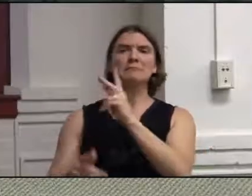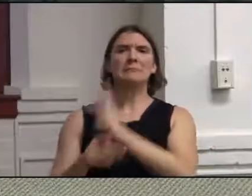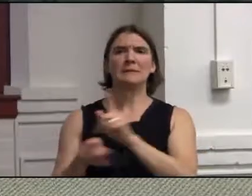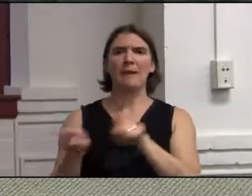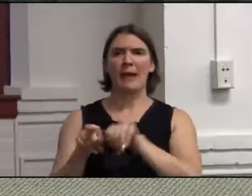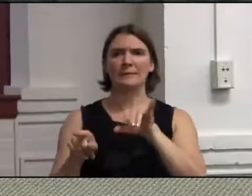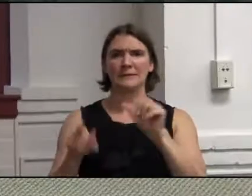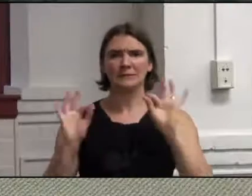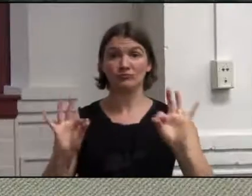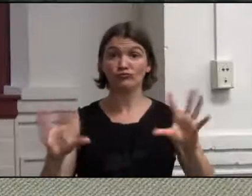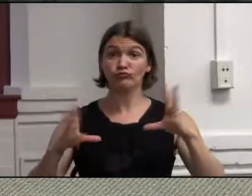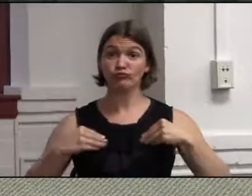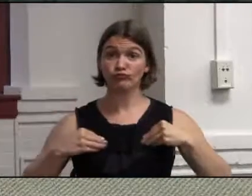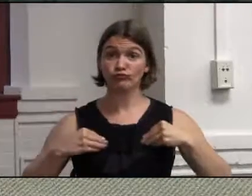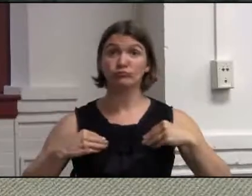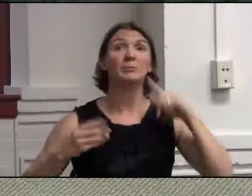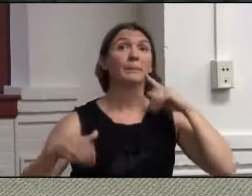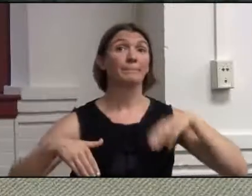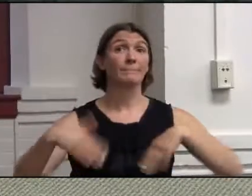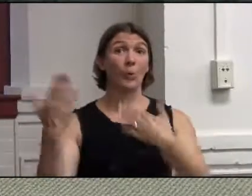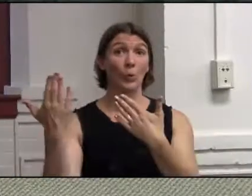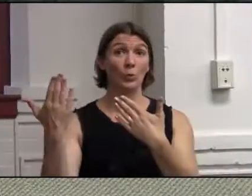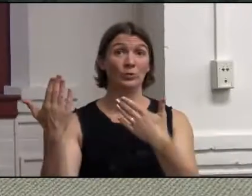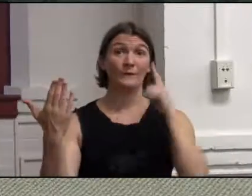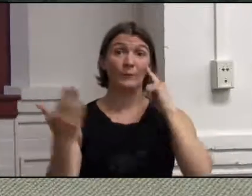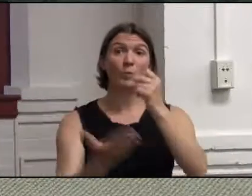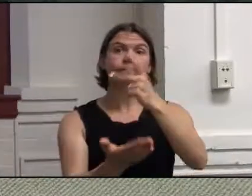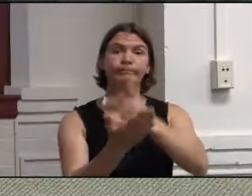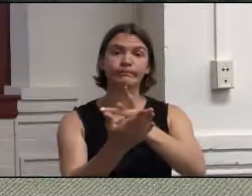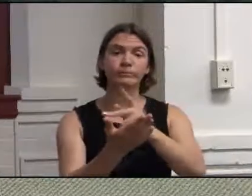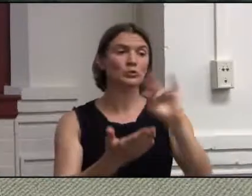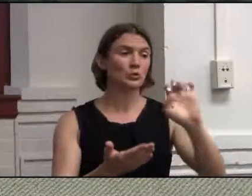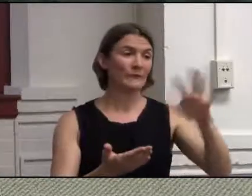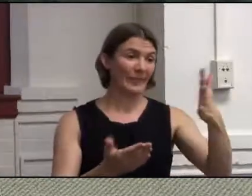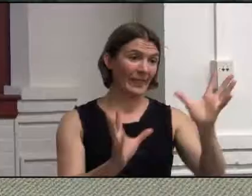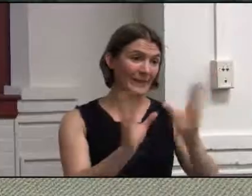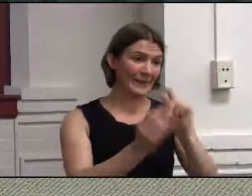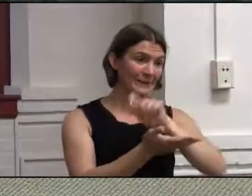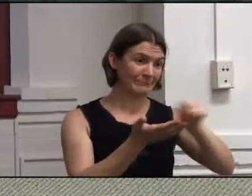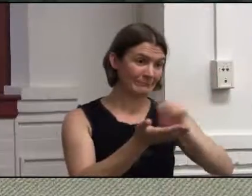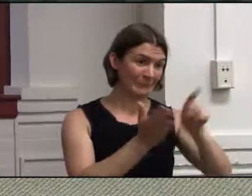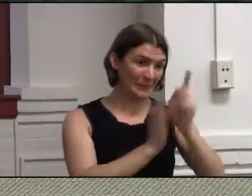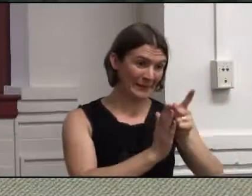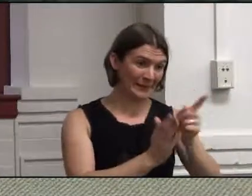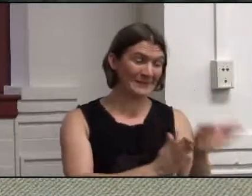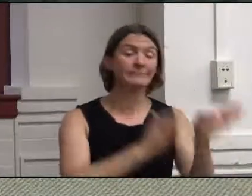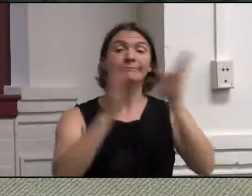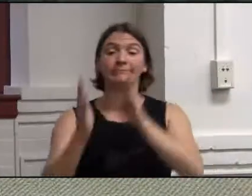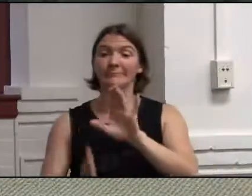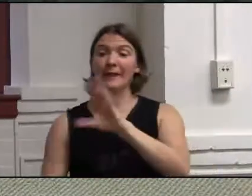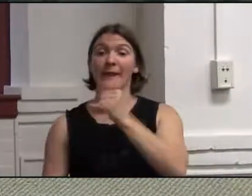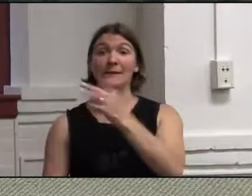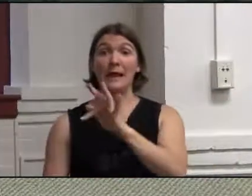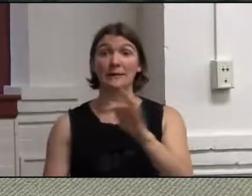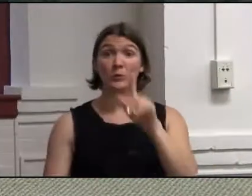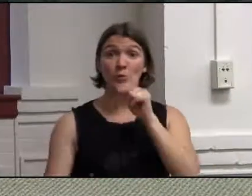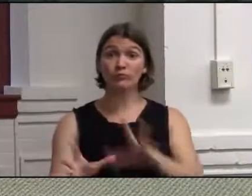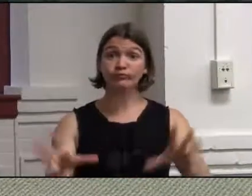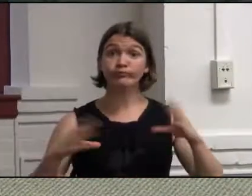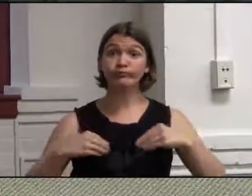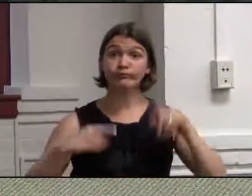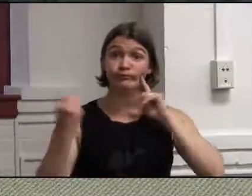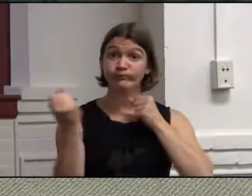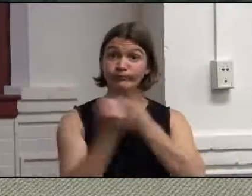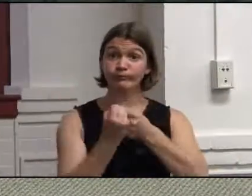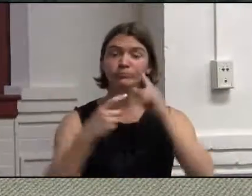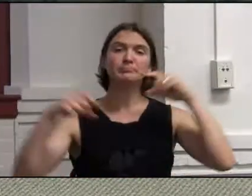minutes. We have a motion to approve the June 5th meeting minutes as revised and the June 19th meeting minutes. All those in favor, please